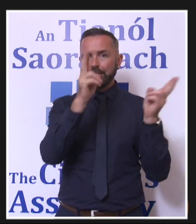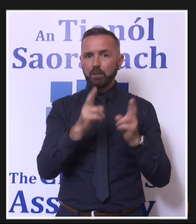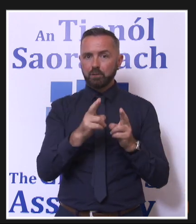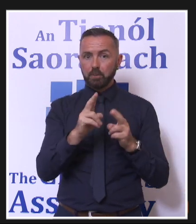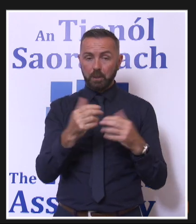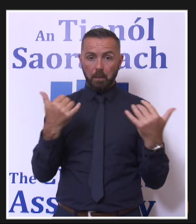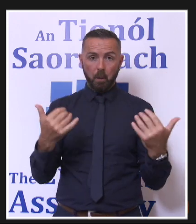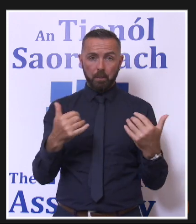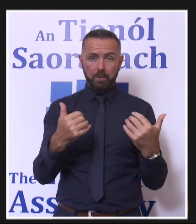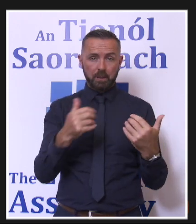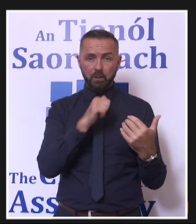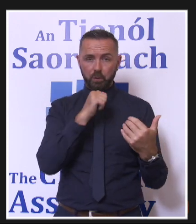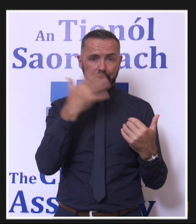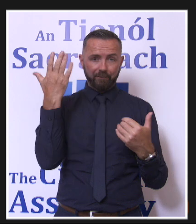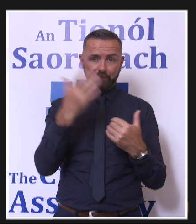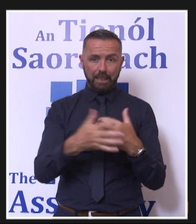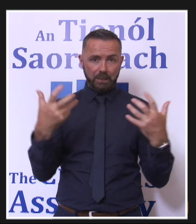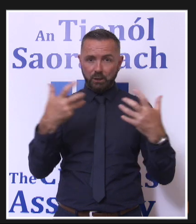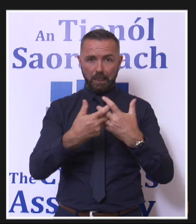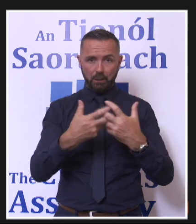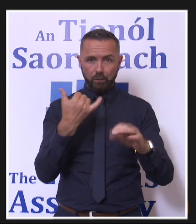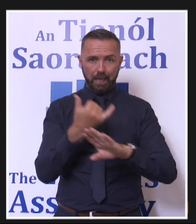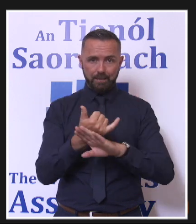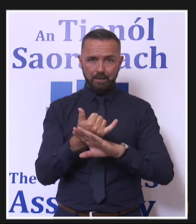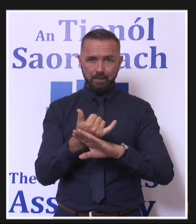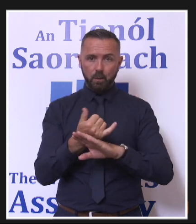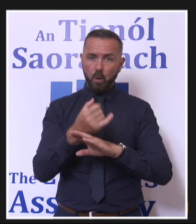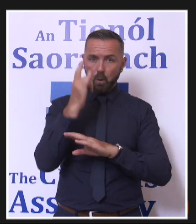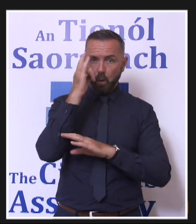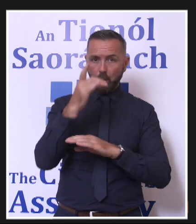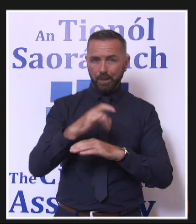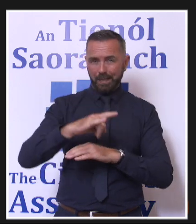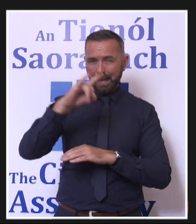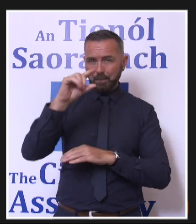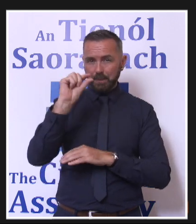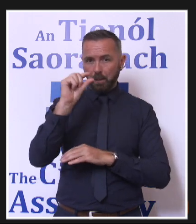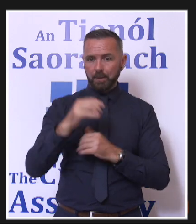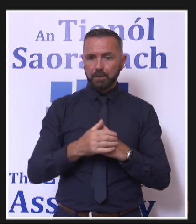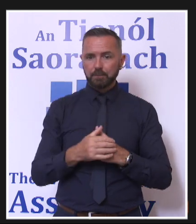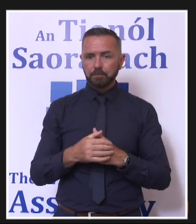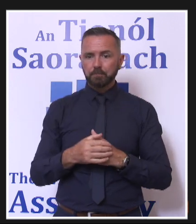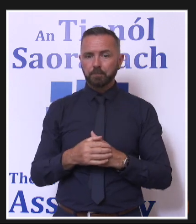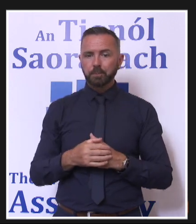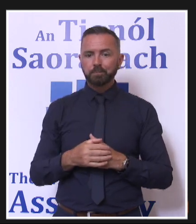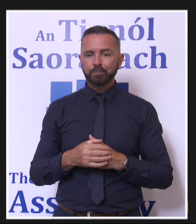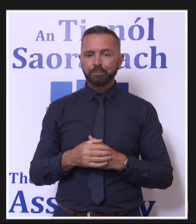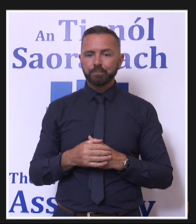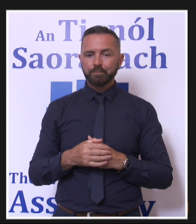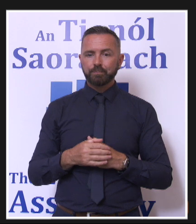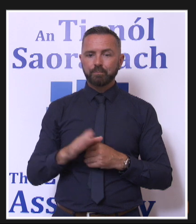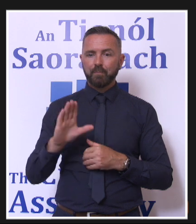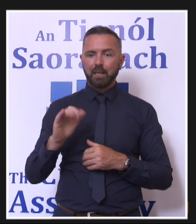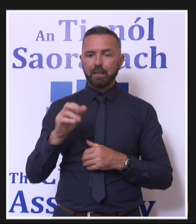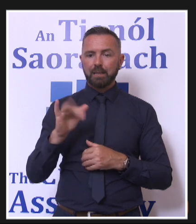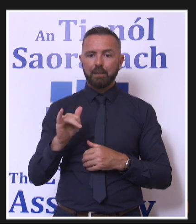jigsaw place at the moment, with skills being our biggest gap. Hope that helps a little. Yeah. Thanks, Andy. I would ask that